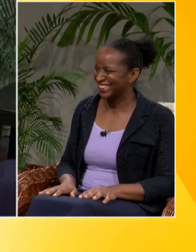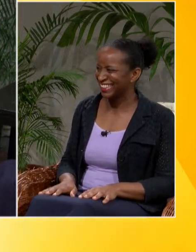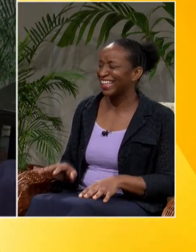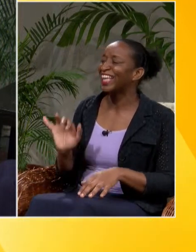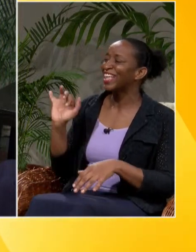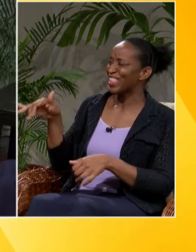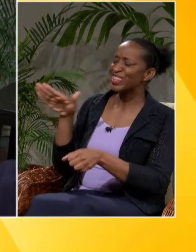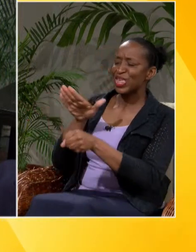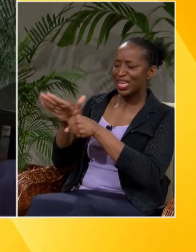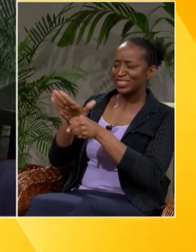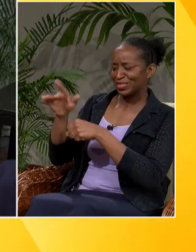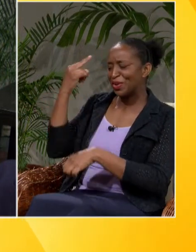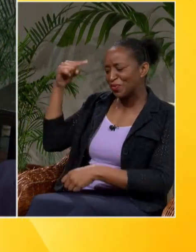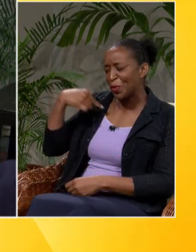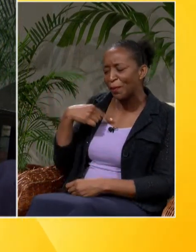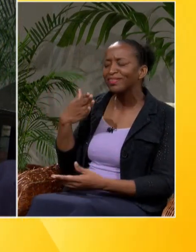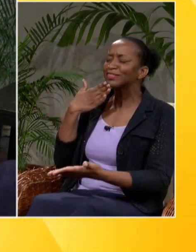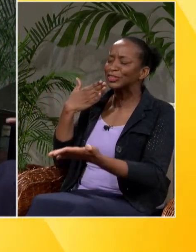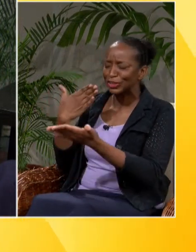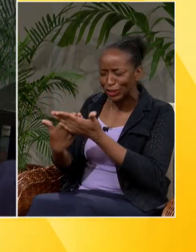start.